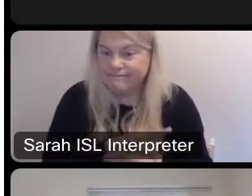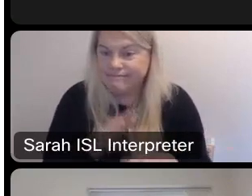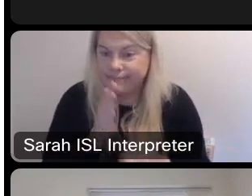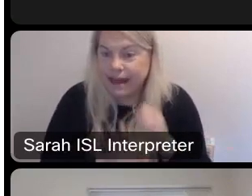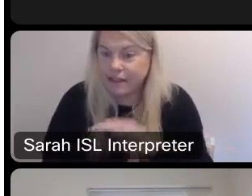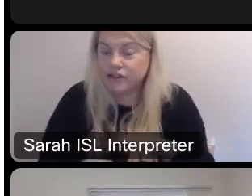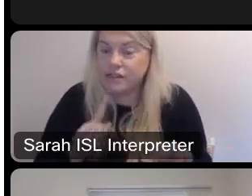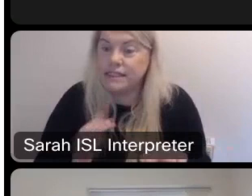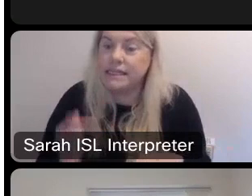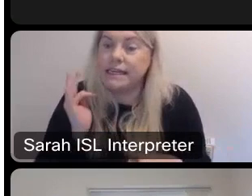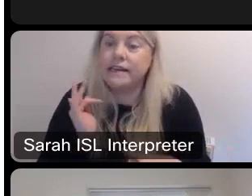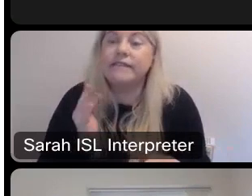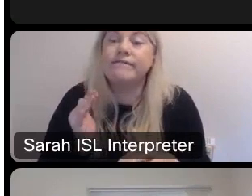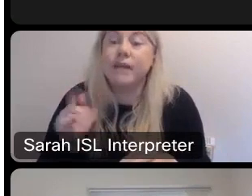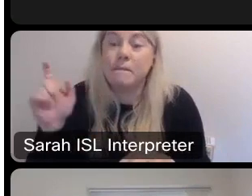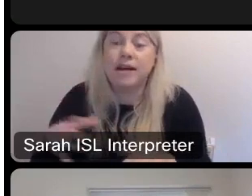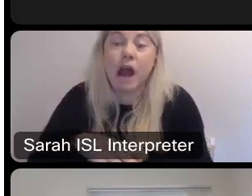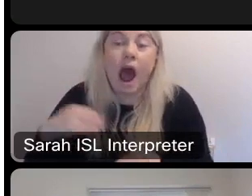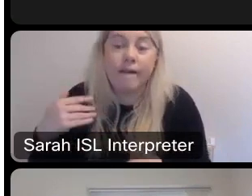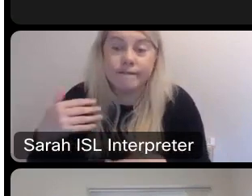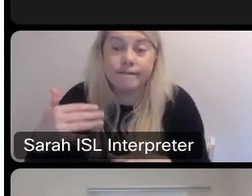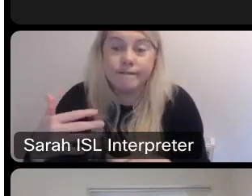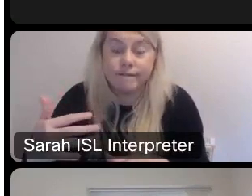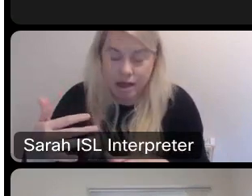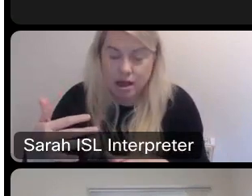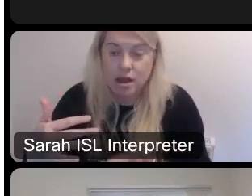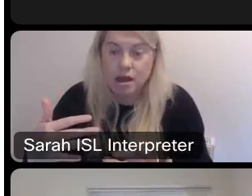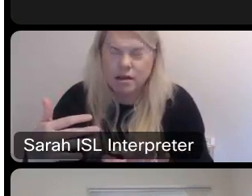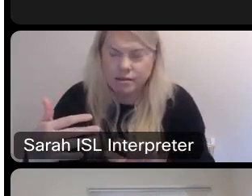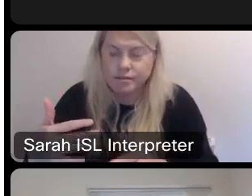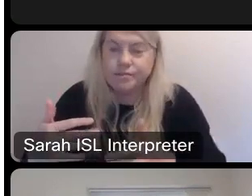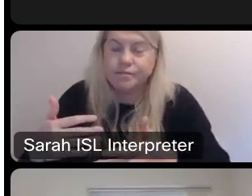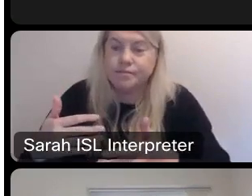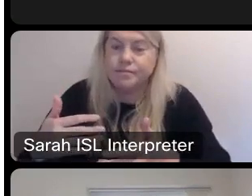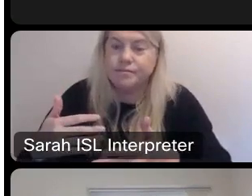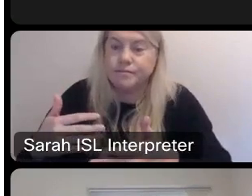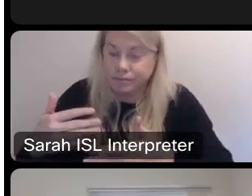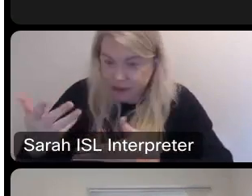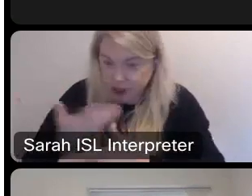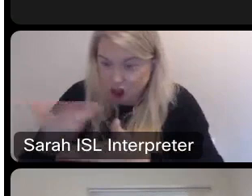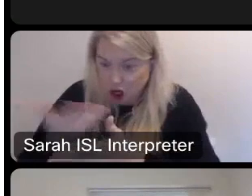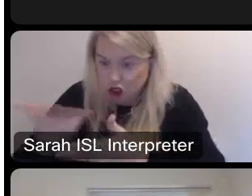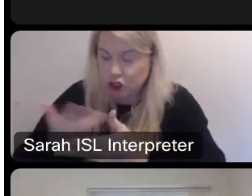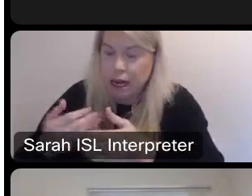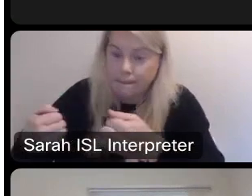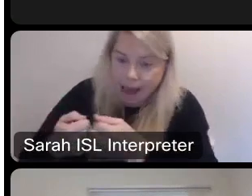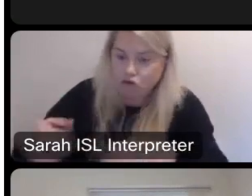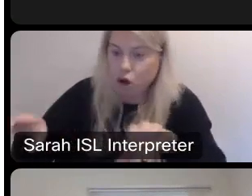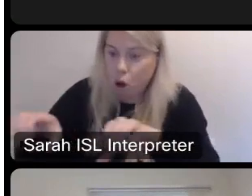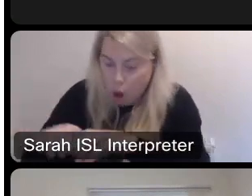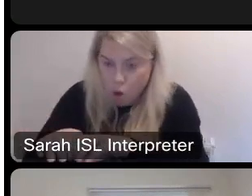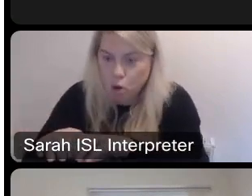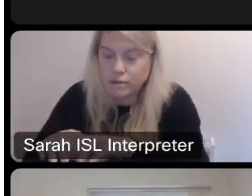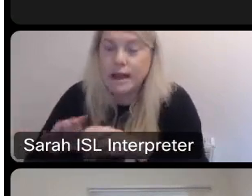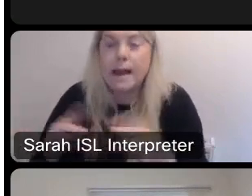work after a period of time off, that we've had a discussion where we look at the boundary and closure on that. Establishing